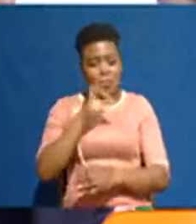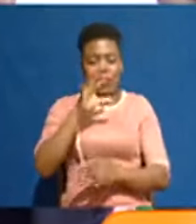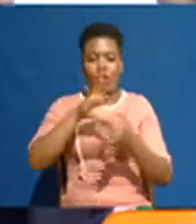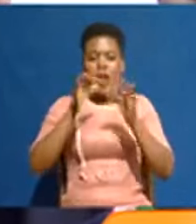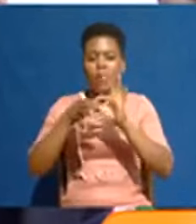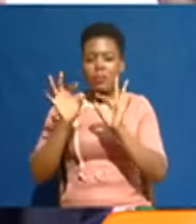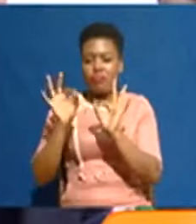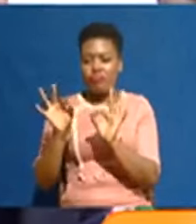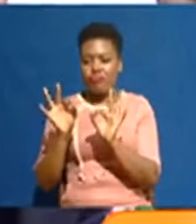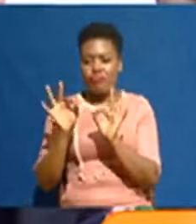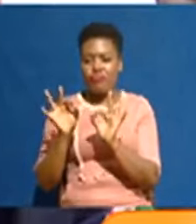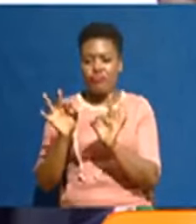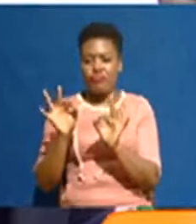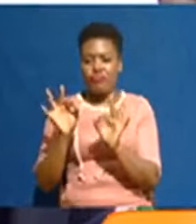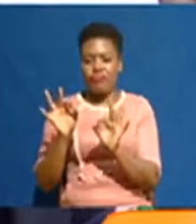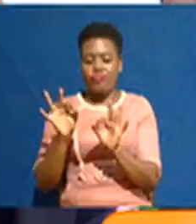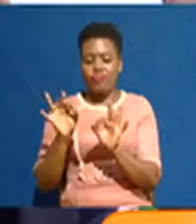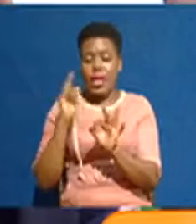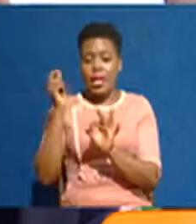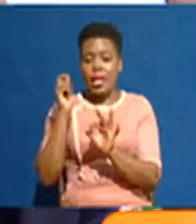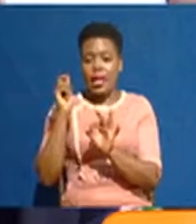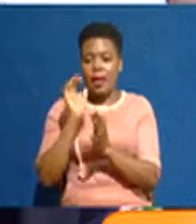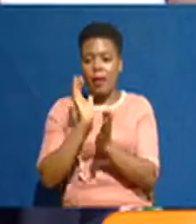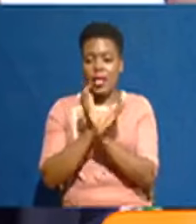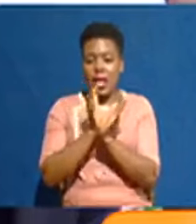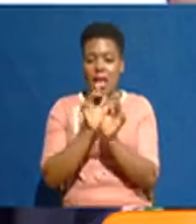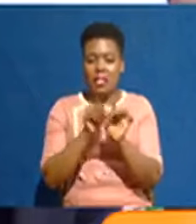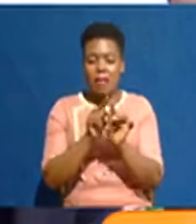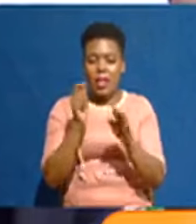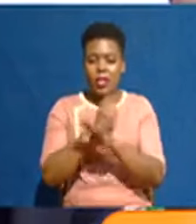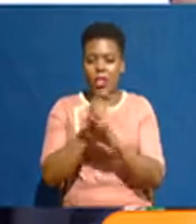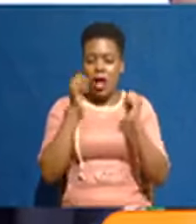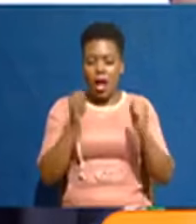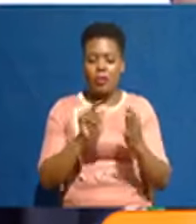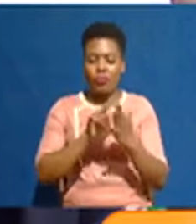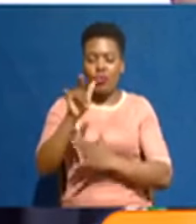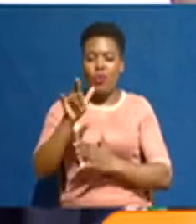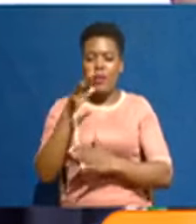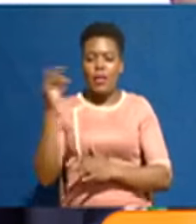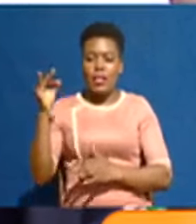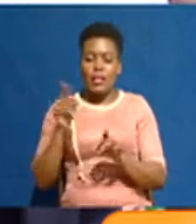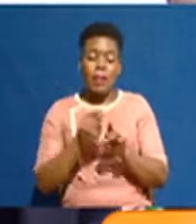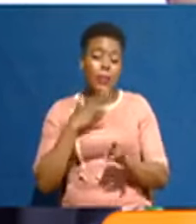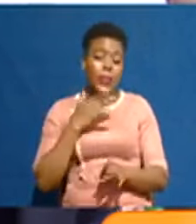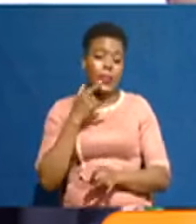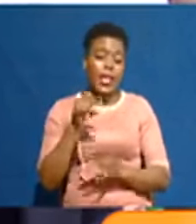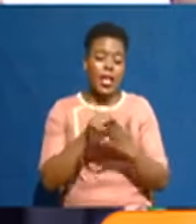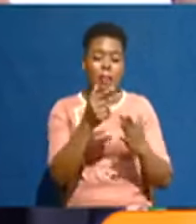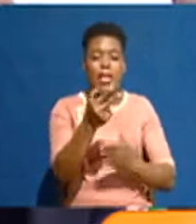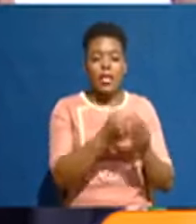Olympics is blowing here in Kasarani. And I just want also to commend the